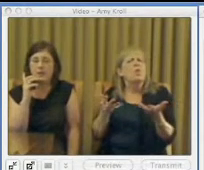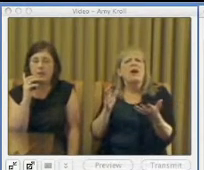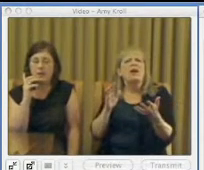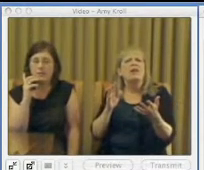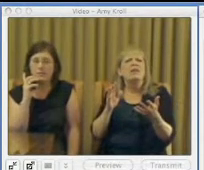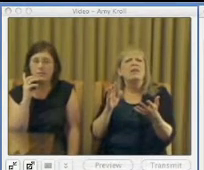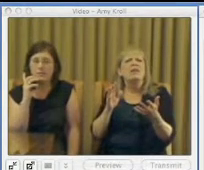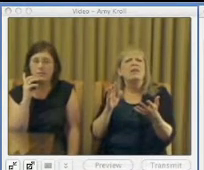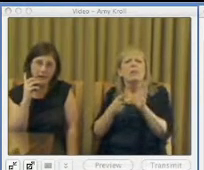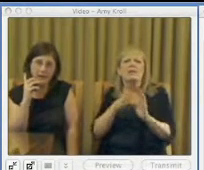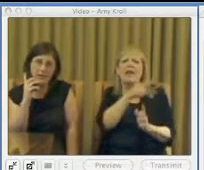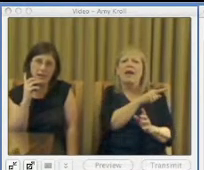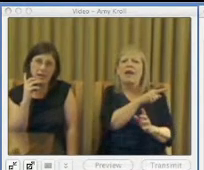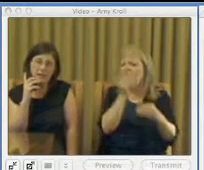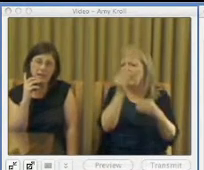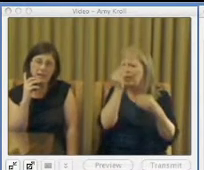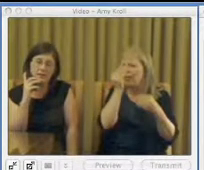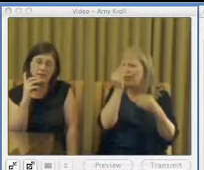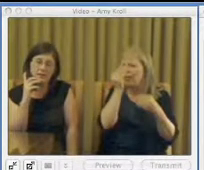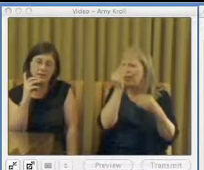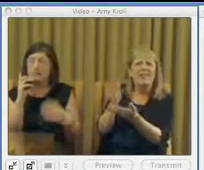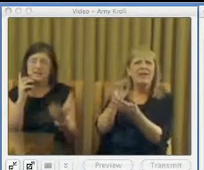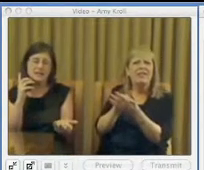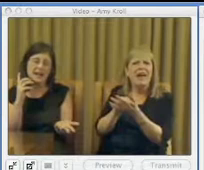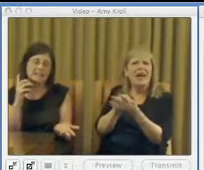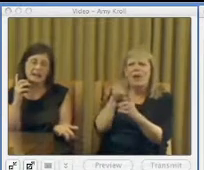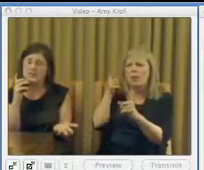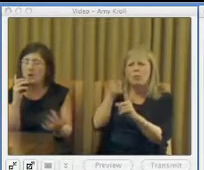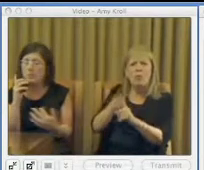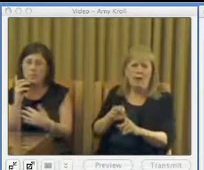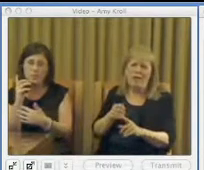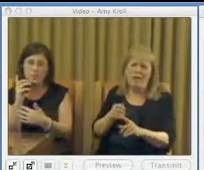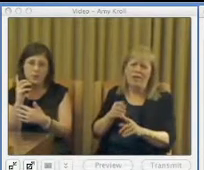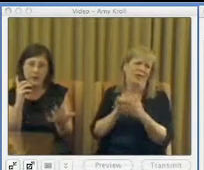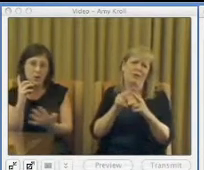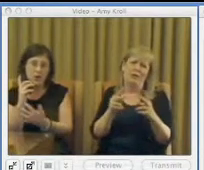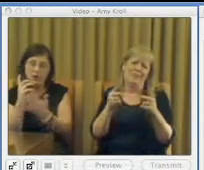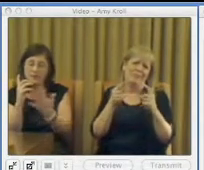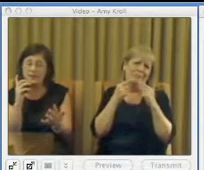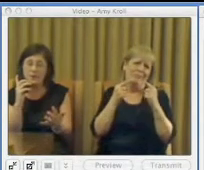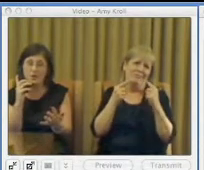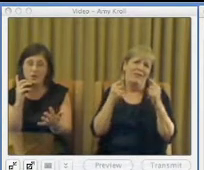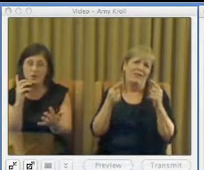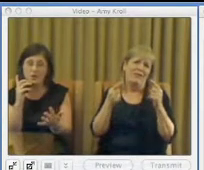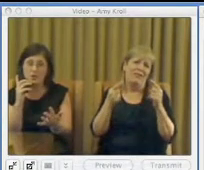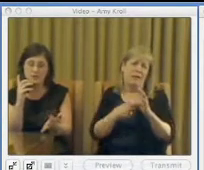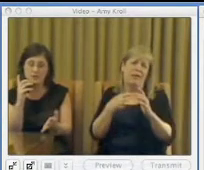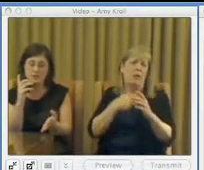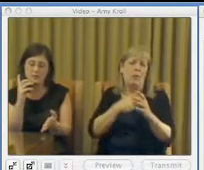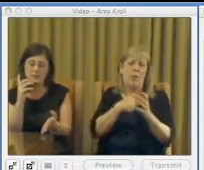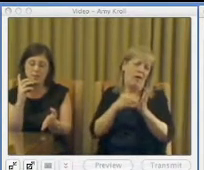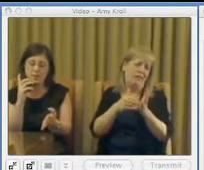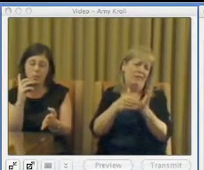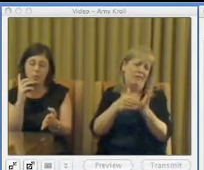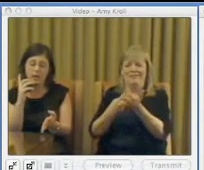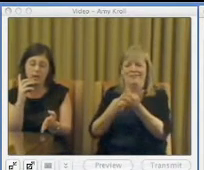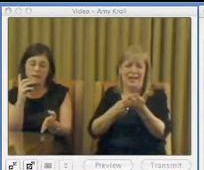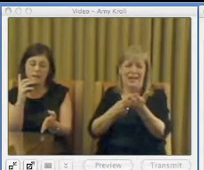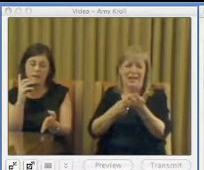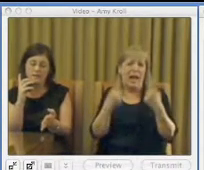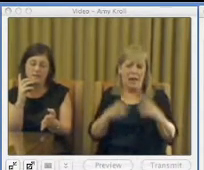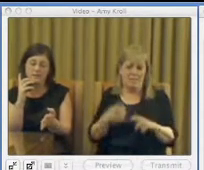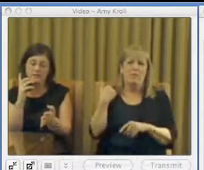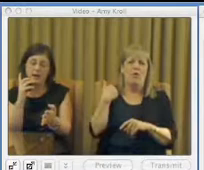What's the purpose for them in giving that feedback? And this is a classic example that we talk about a lot, and I've been in those